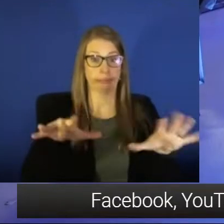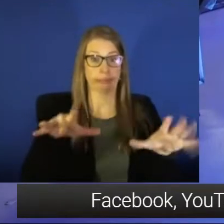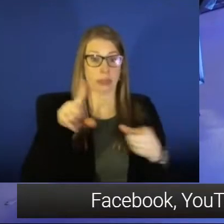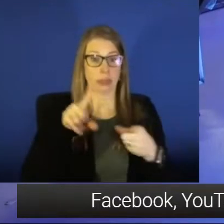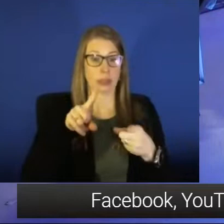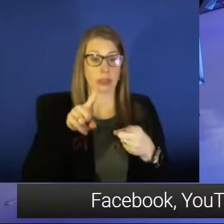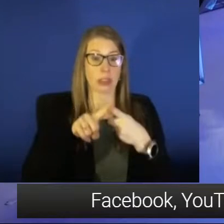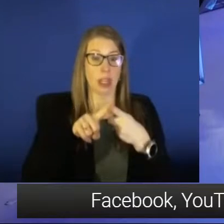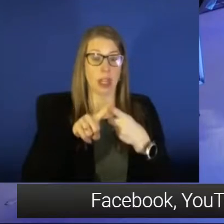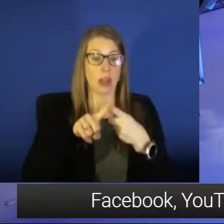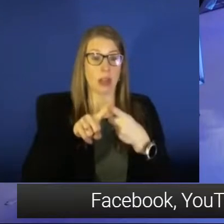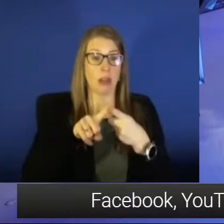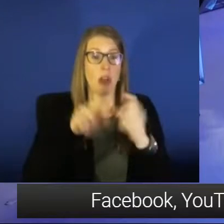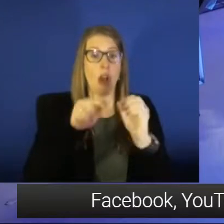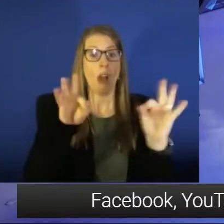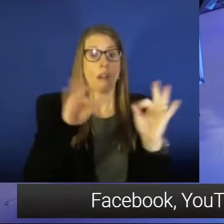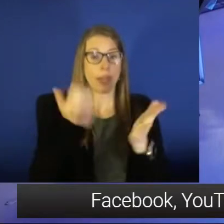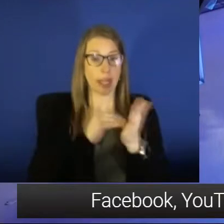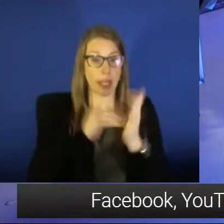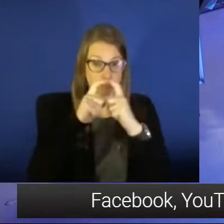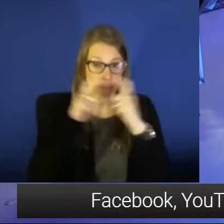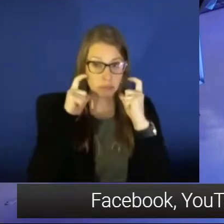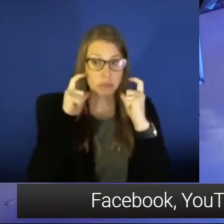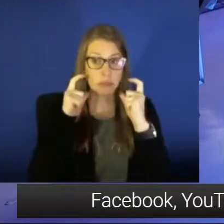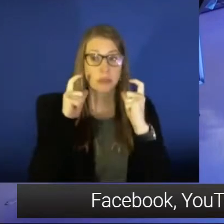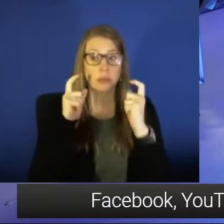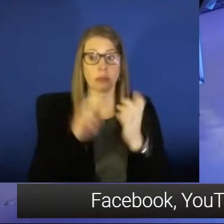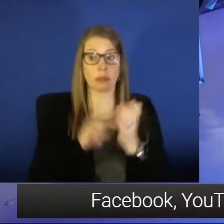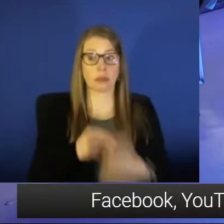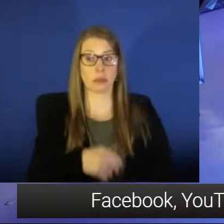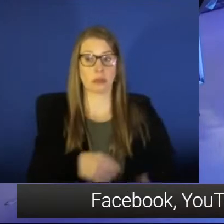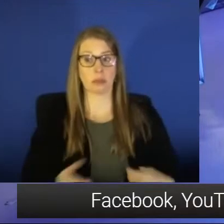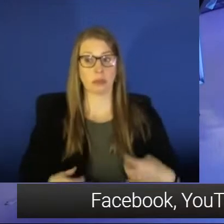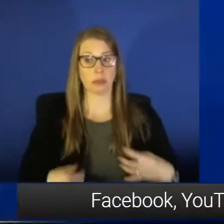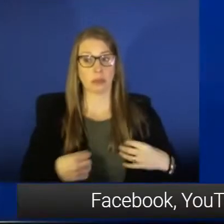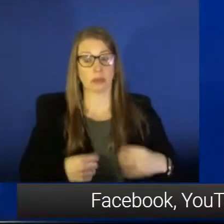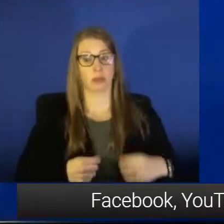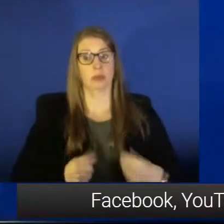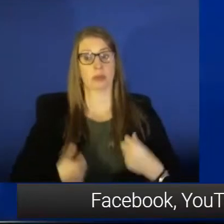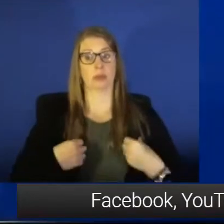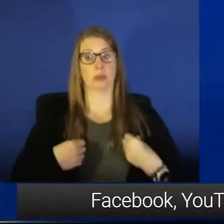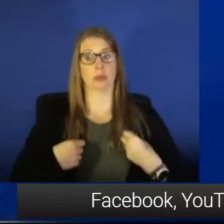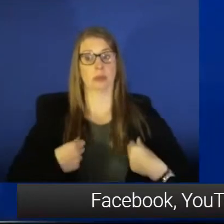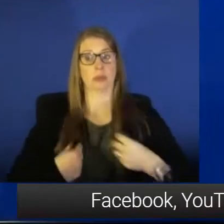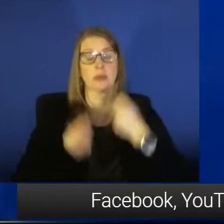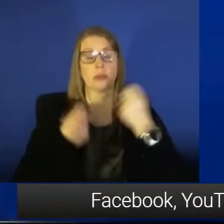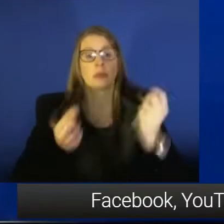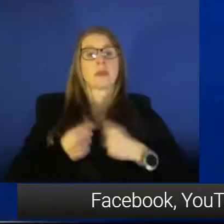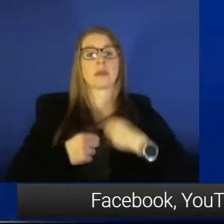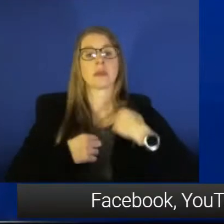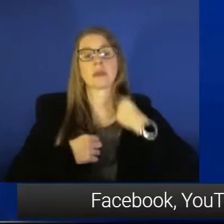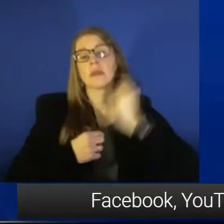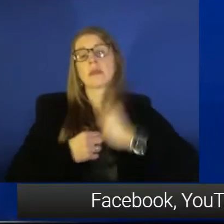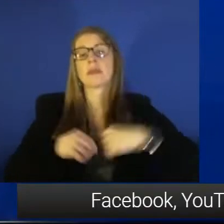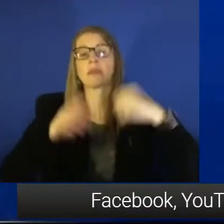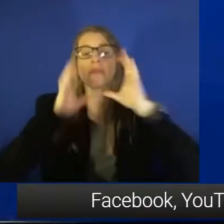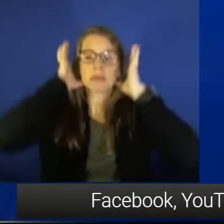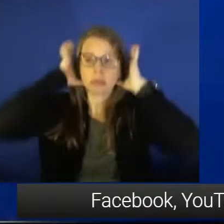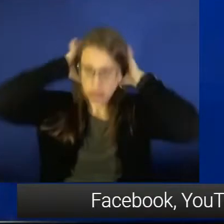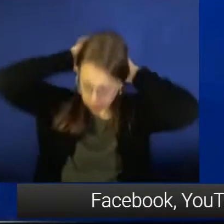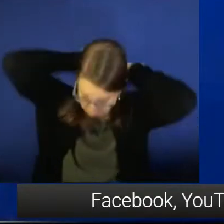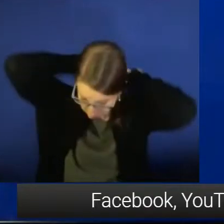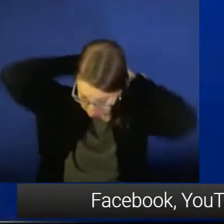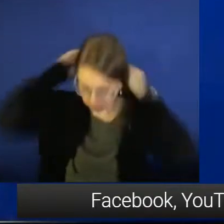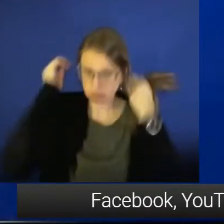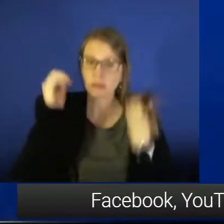what are your thoughts? I mean, they work, no doubt, I think right? the masking works, and I think airlines have done a great job. The key in the airline, the graphic